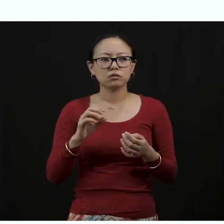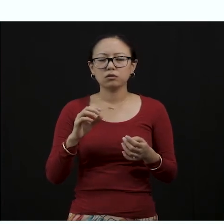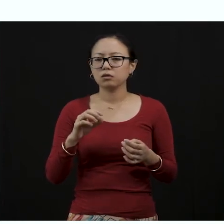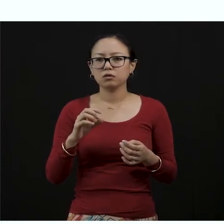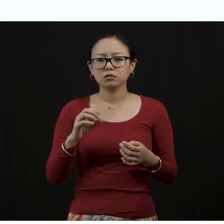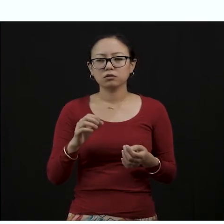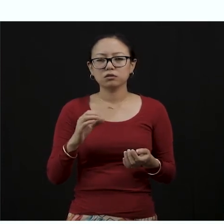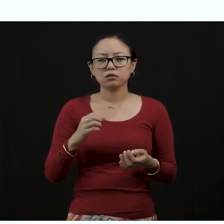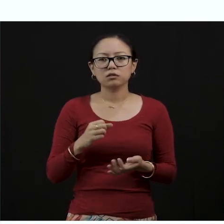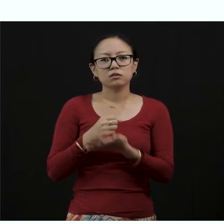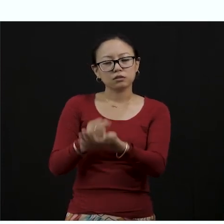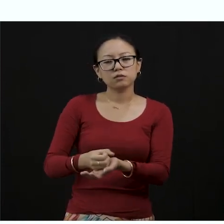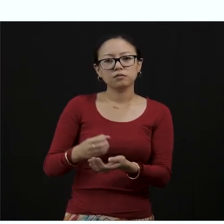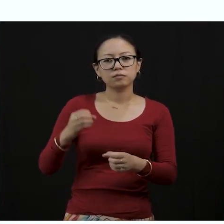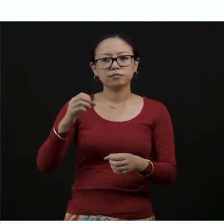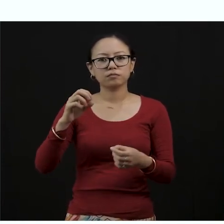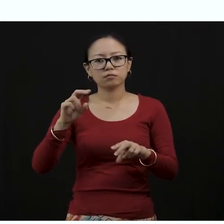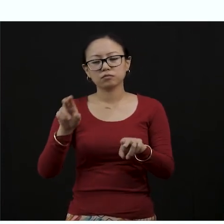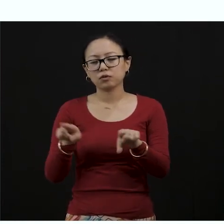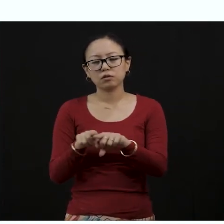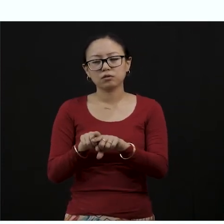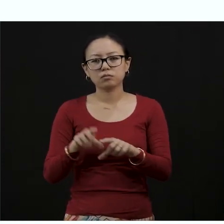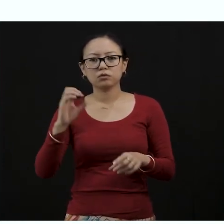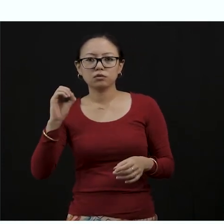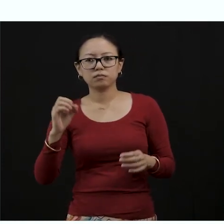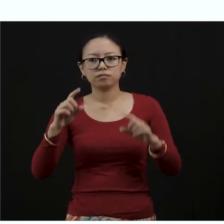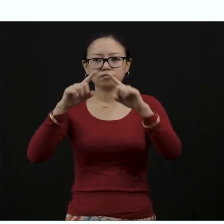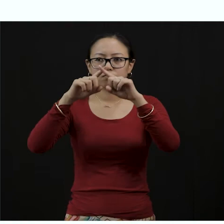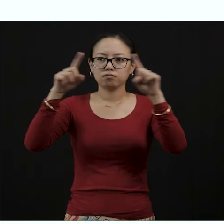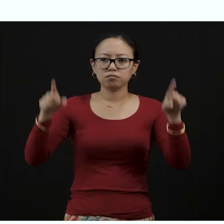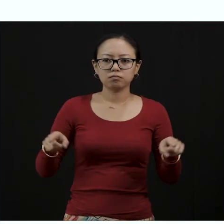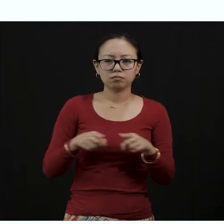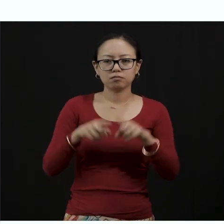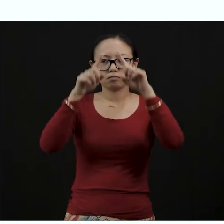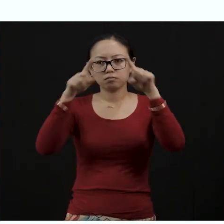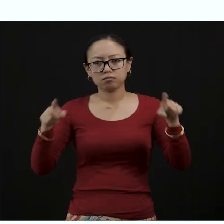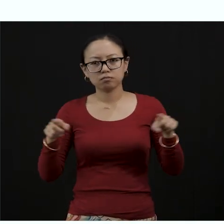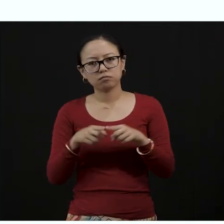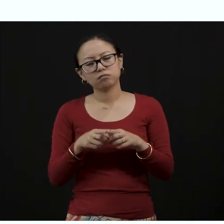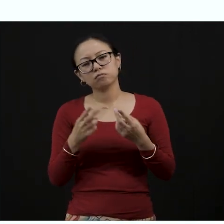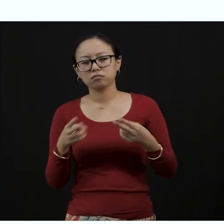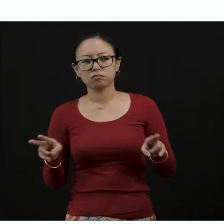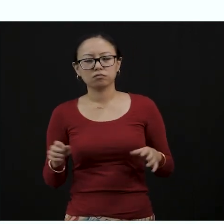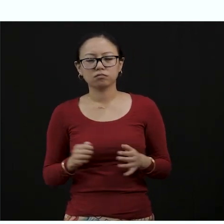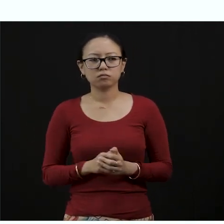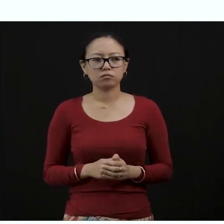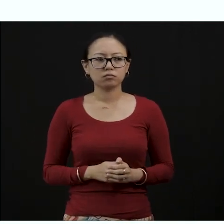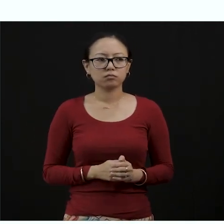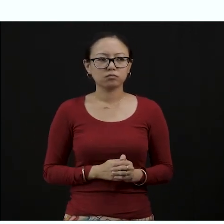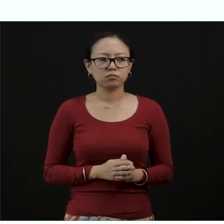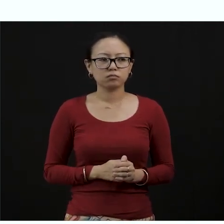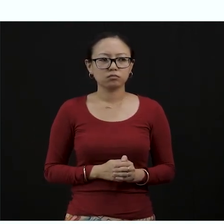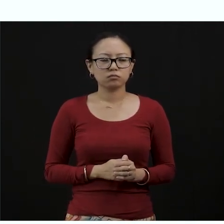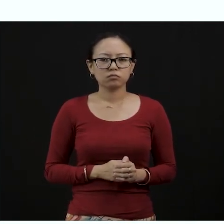The first one is conical cap. When I say conical cap, it is your birthday cap. When you celebrate a birthday, you